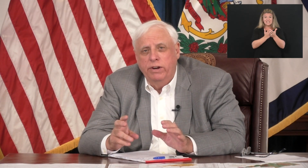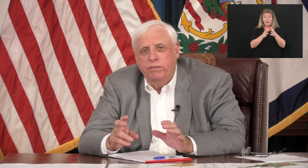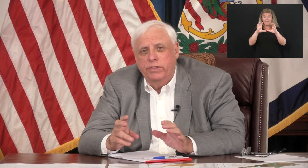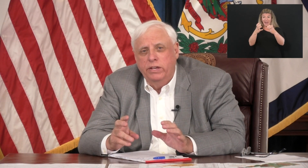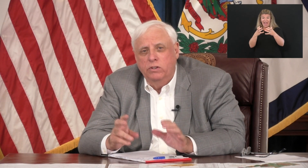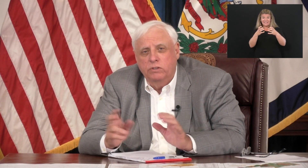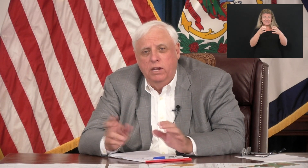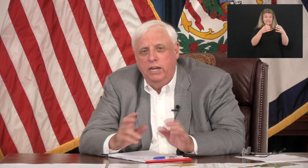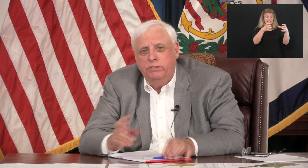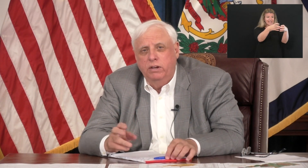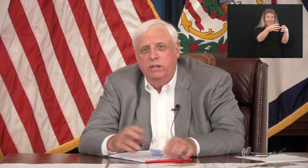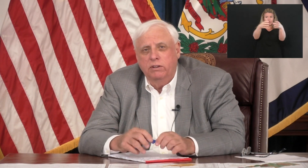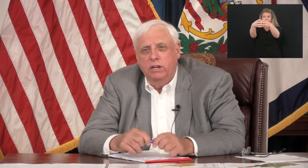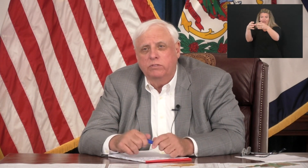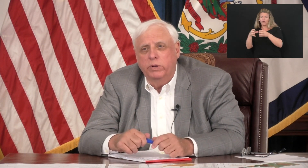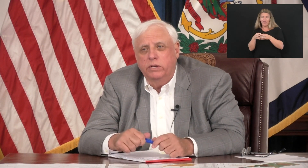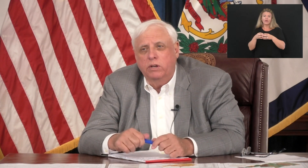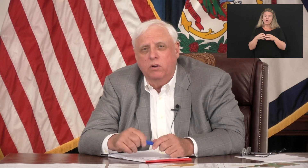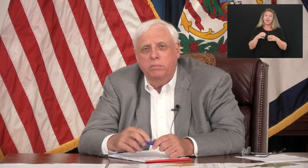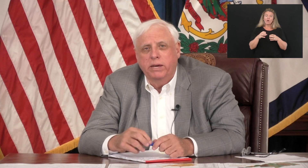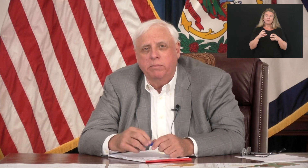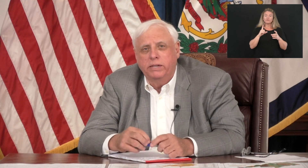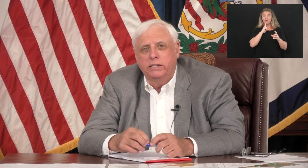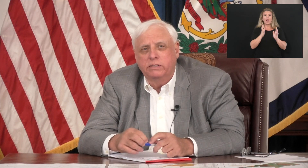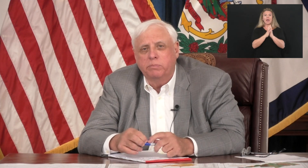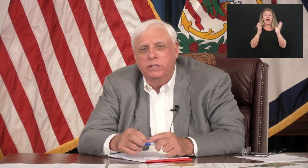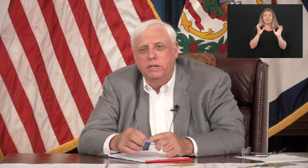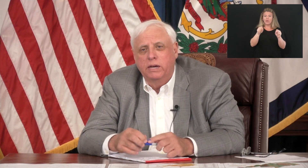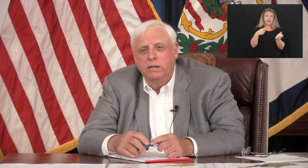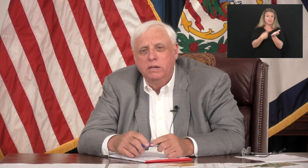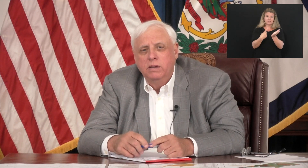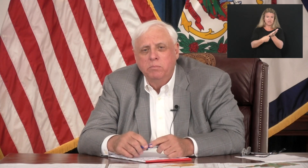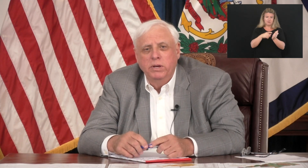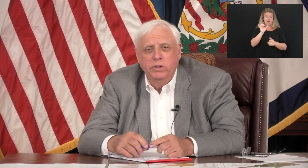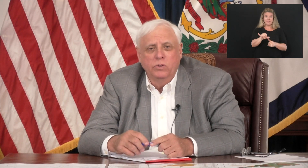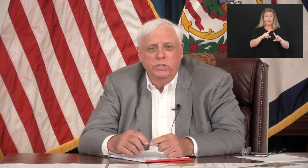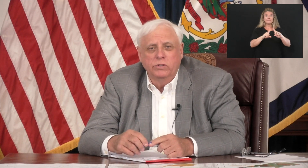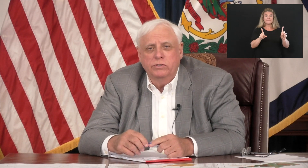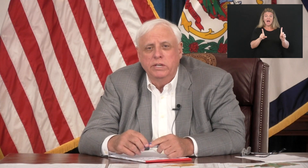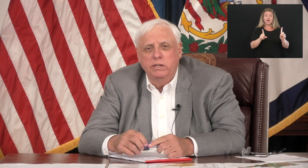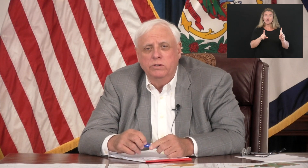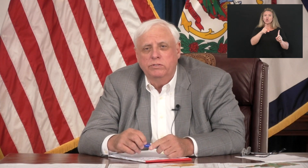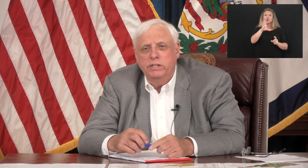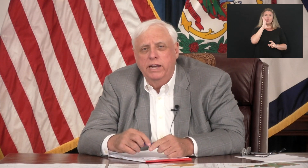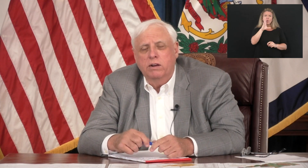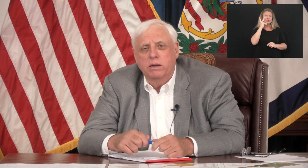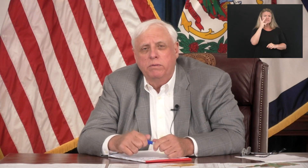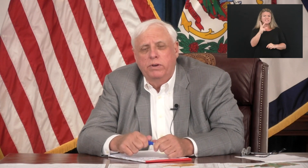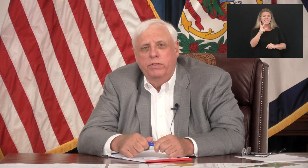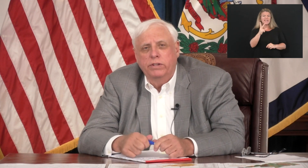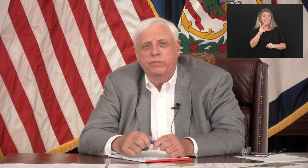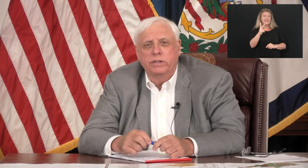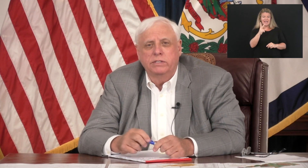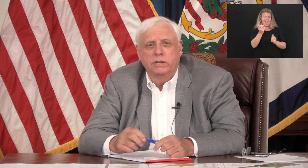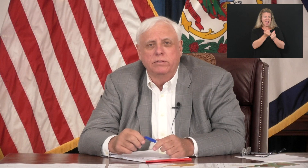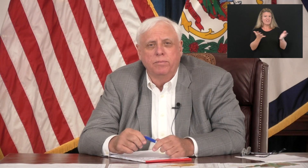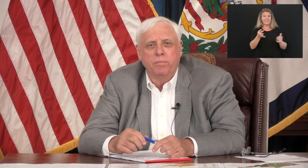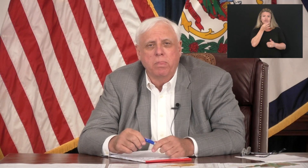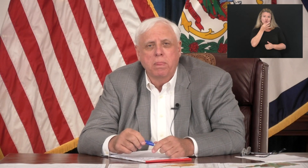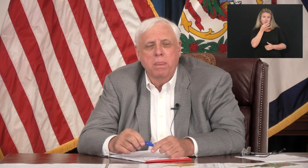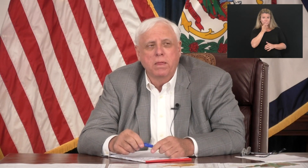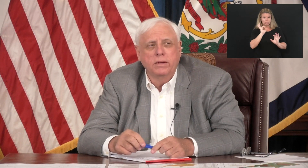together and everything. There's lots and lots and lots that we could talk about this, but you'll see the outcome of all this very